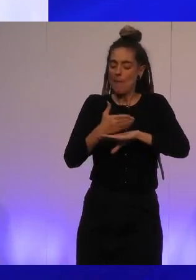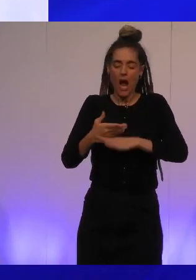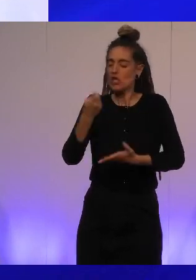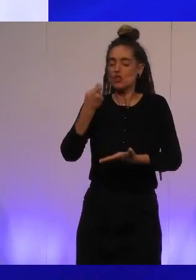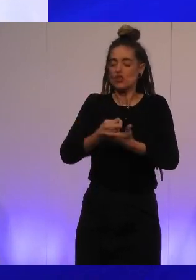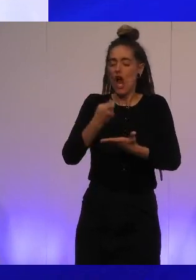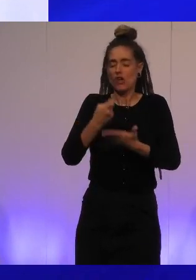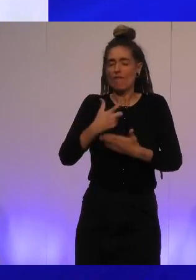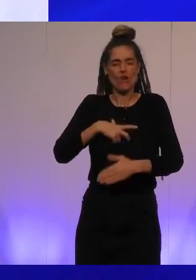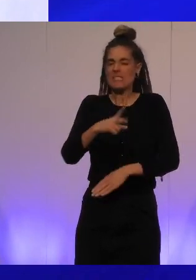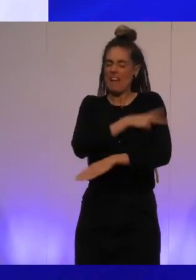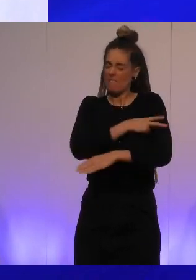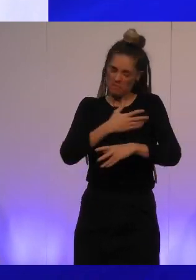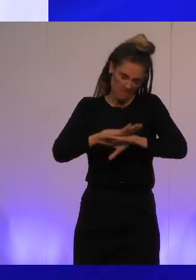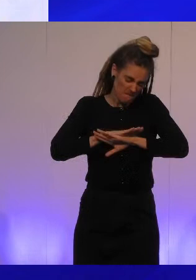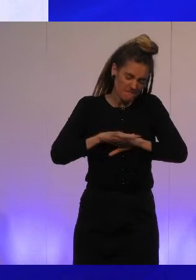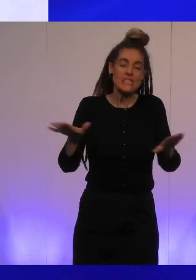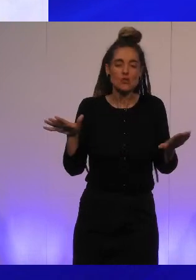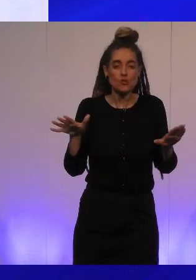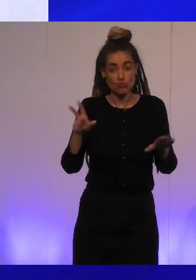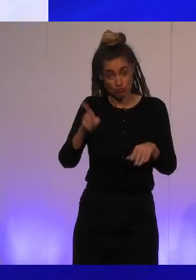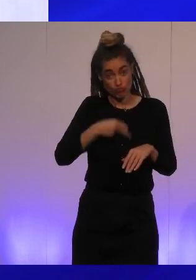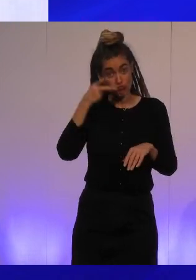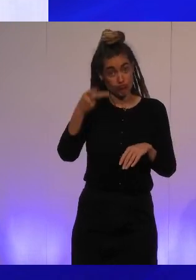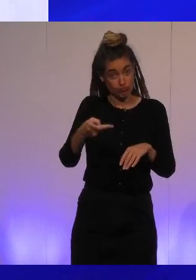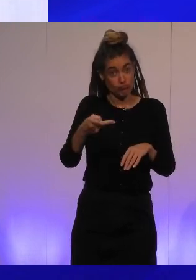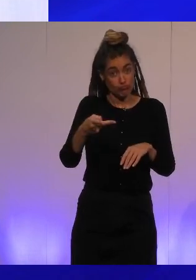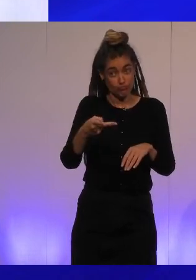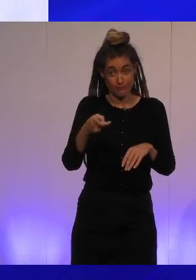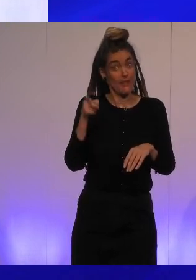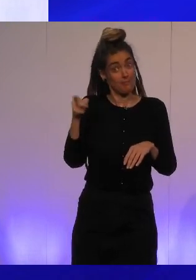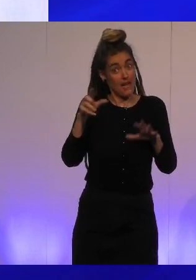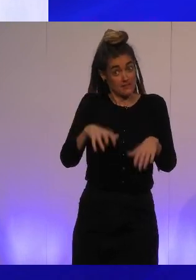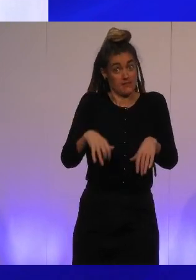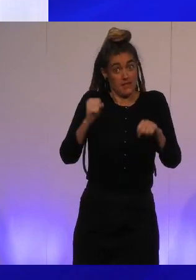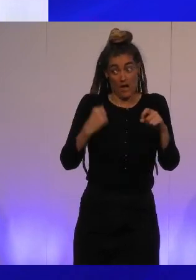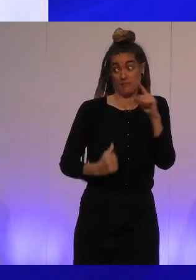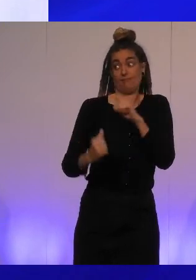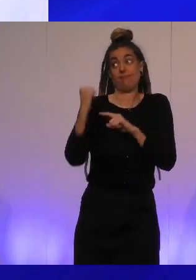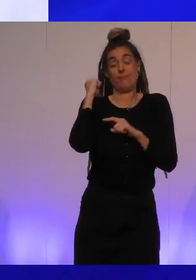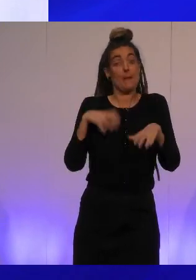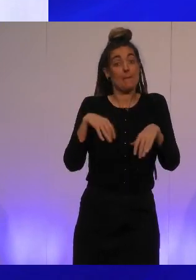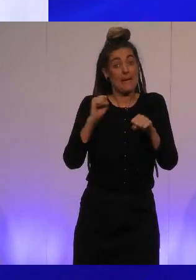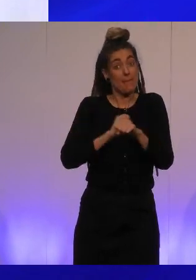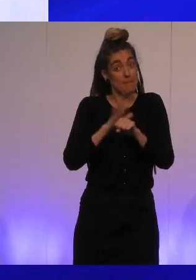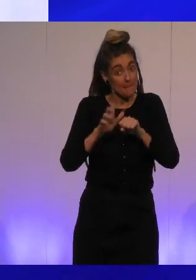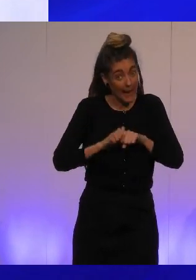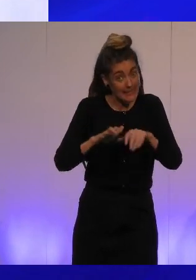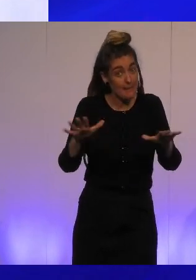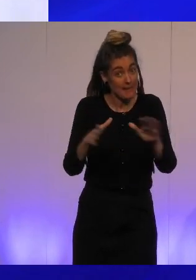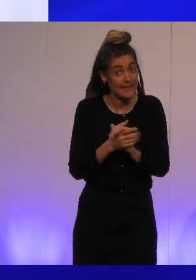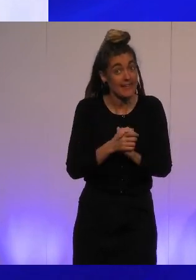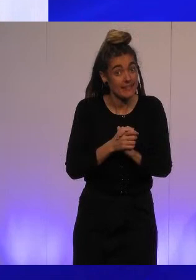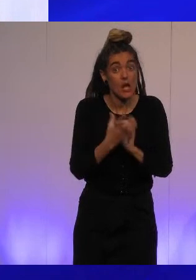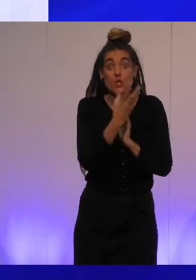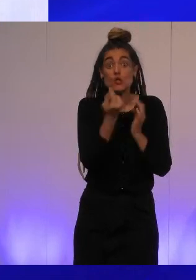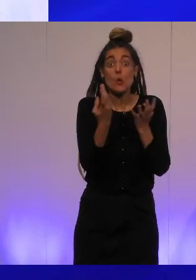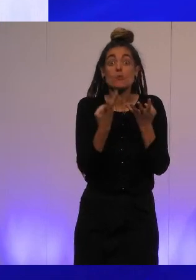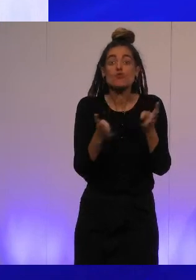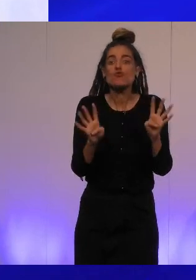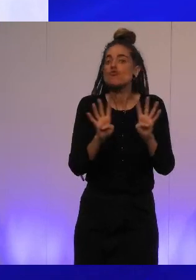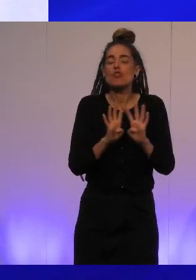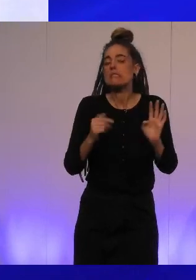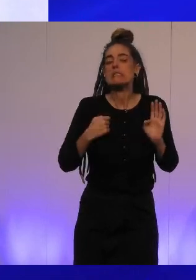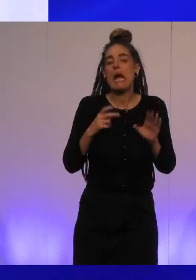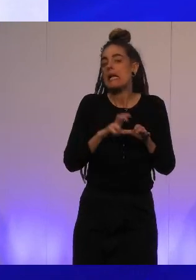for staff. That was something that was started at the beginning of the pandemic. Some trusts have stepped back from that,